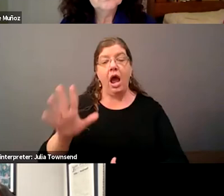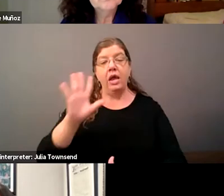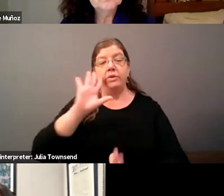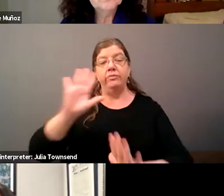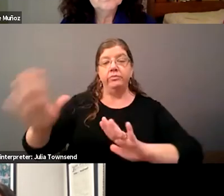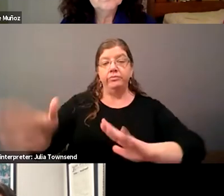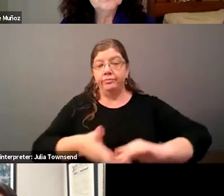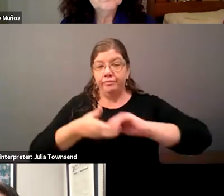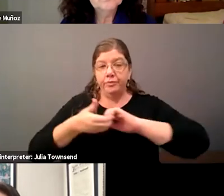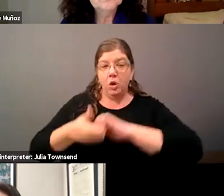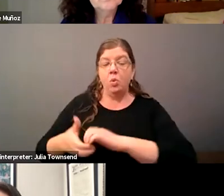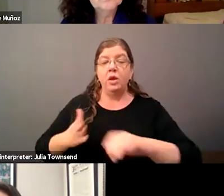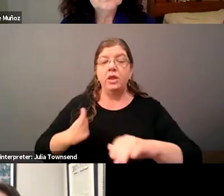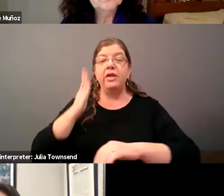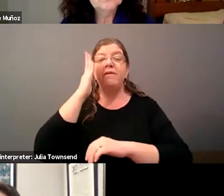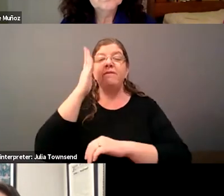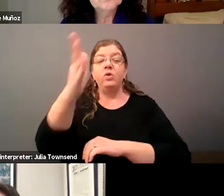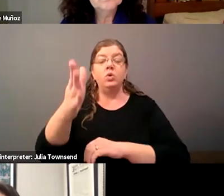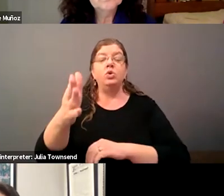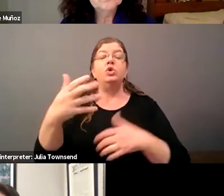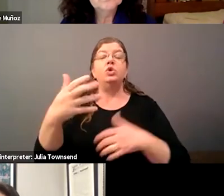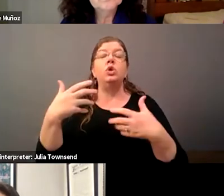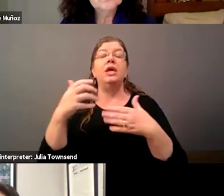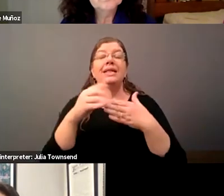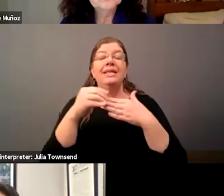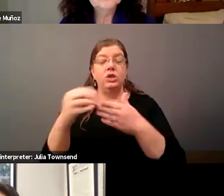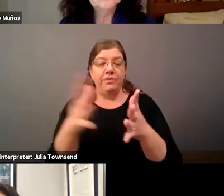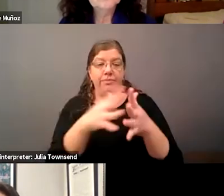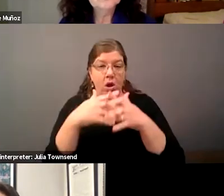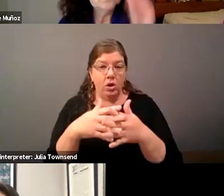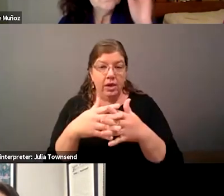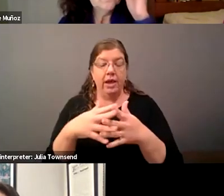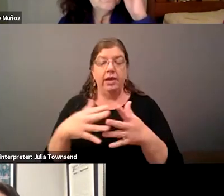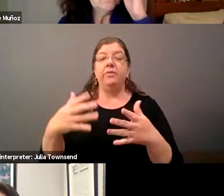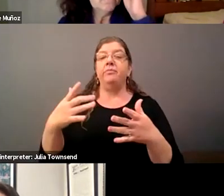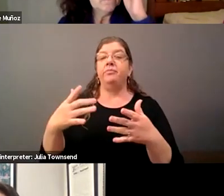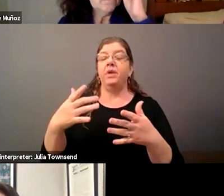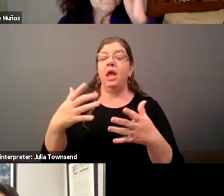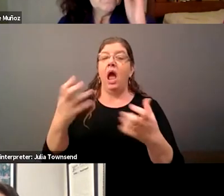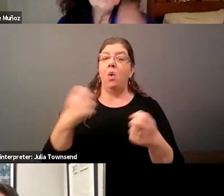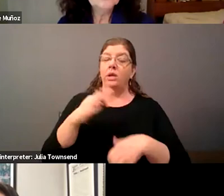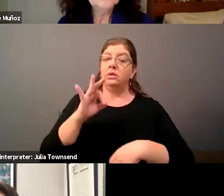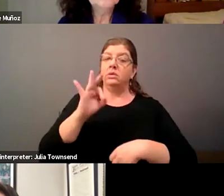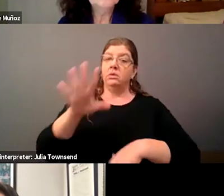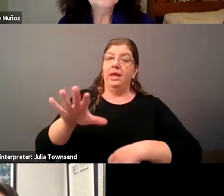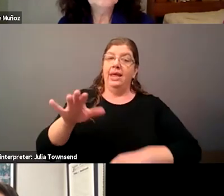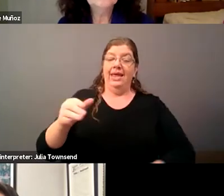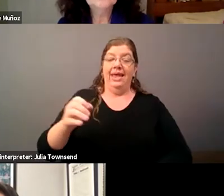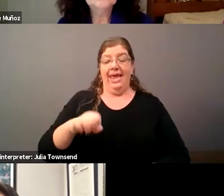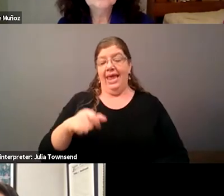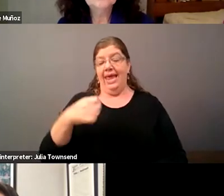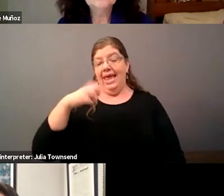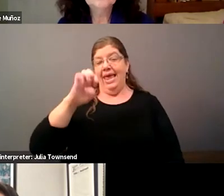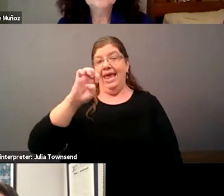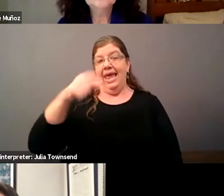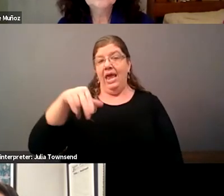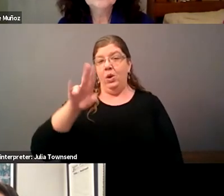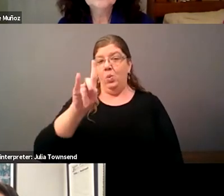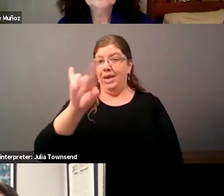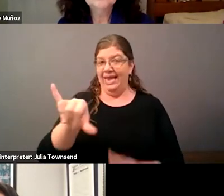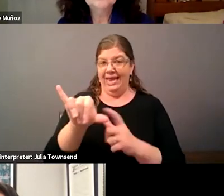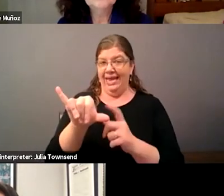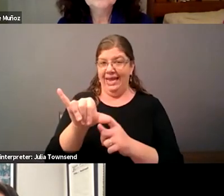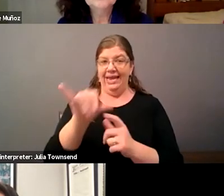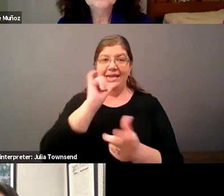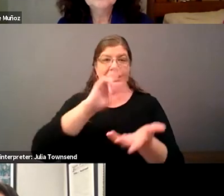leaders of america healing justice and other groups i want to name first and foremost that equity is not bringing this item